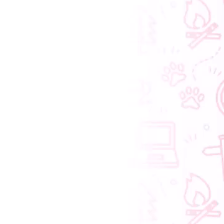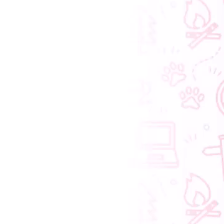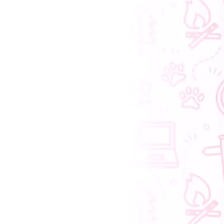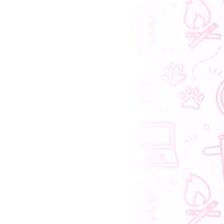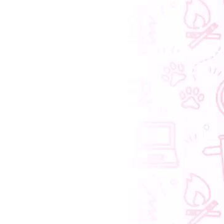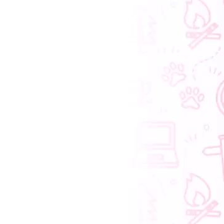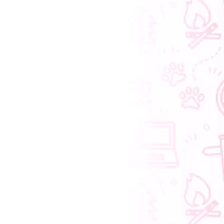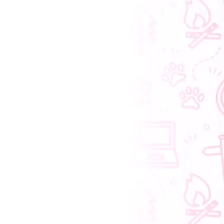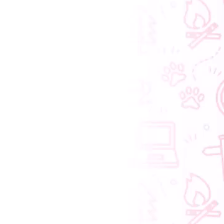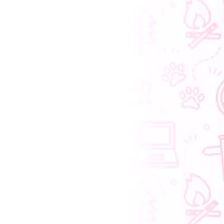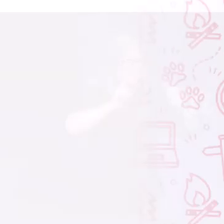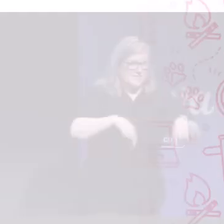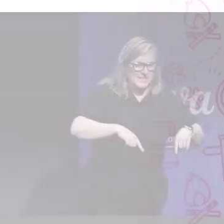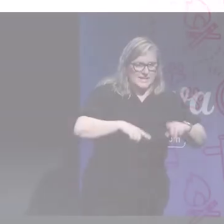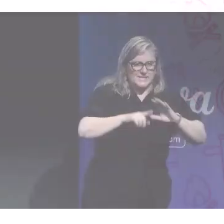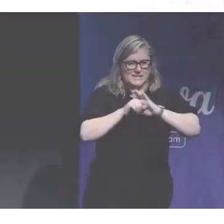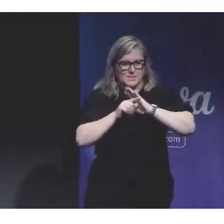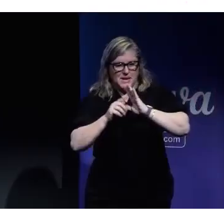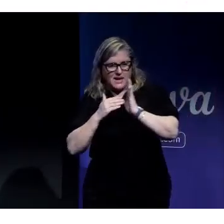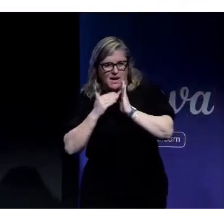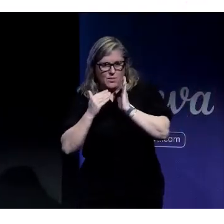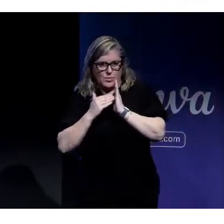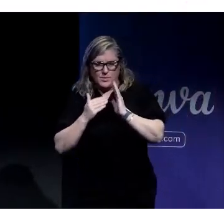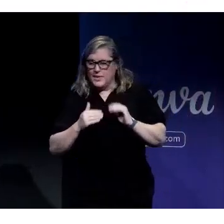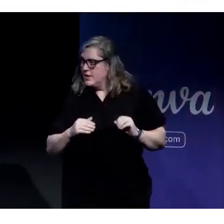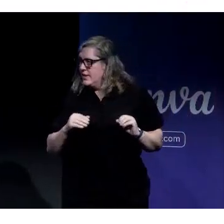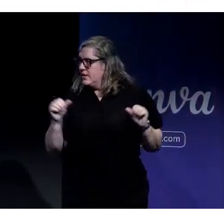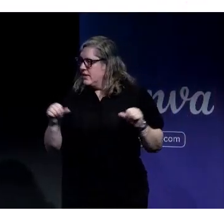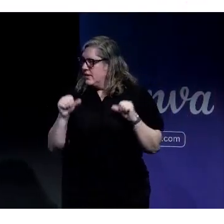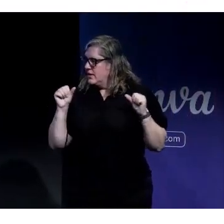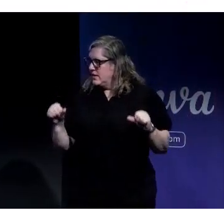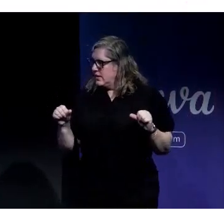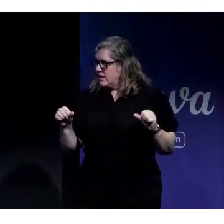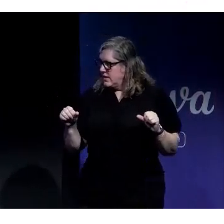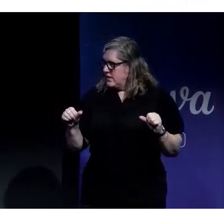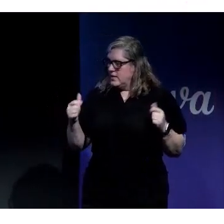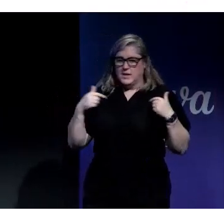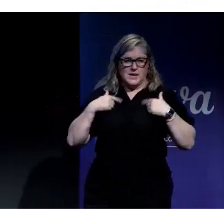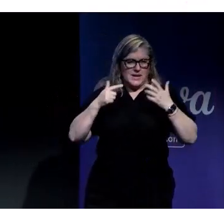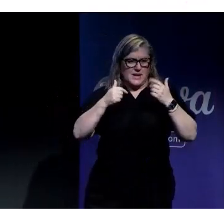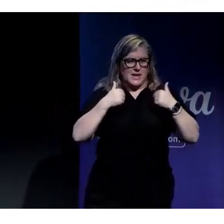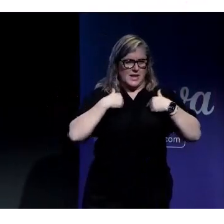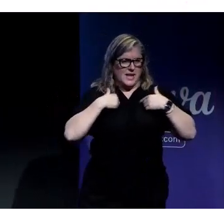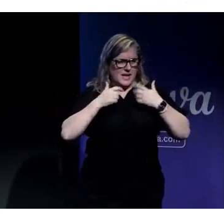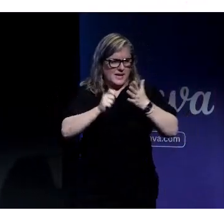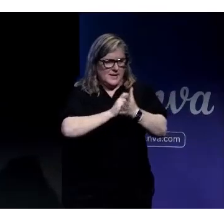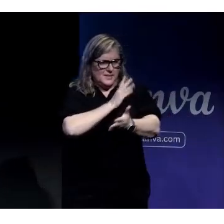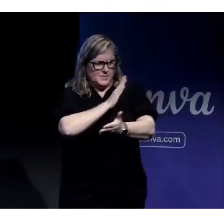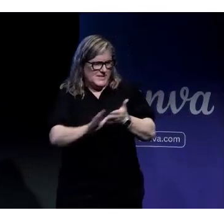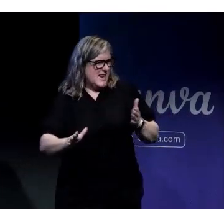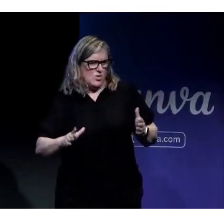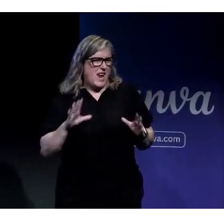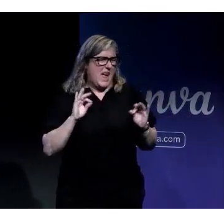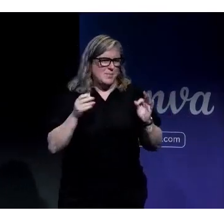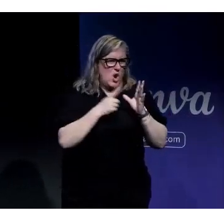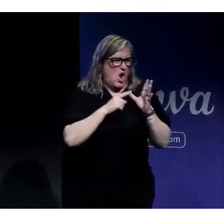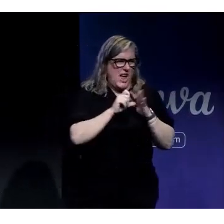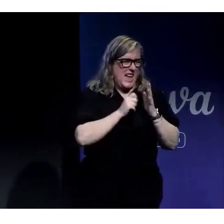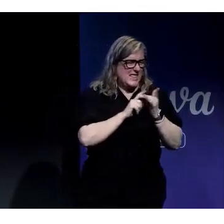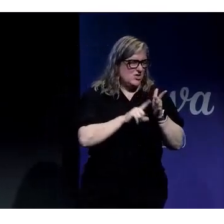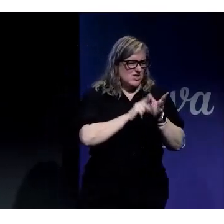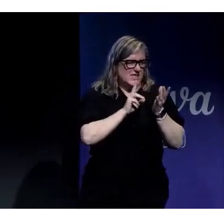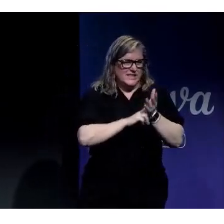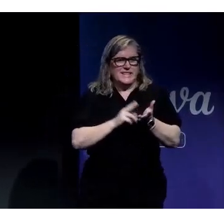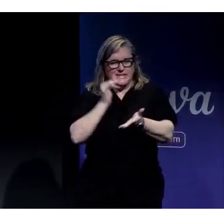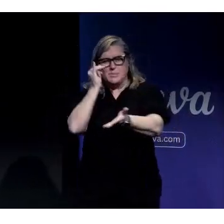Auslan sponsor SignHow. Okay, hello, I'm Sarah, not Adrian Rosselli. Sorry, easy mistake, I